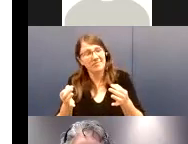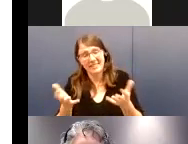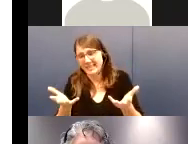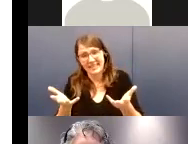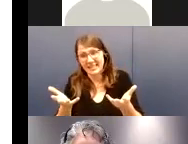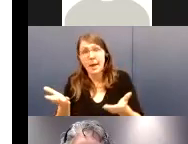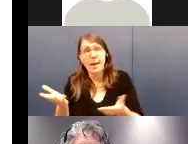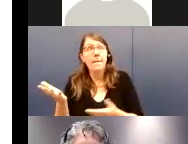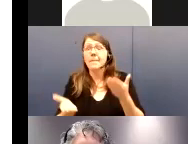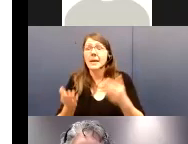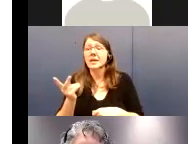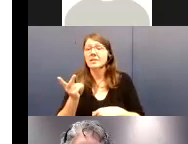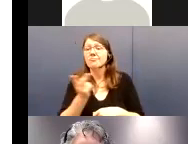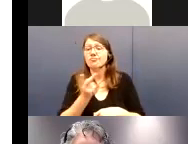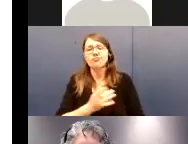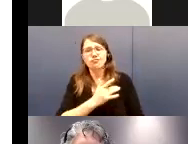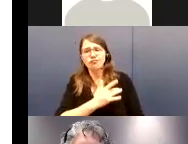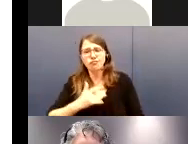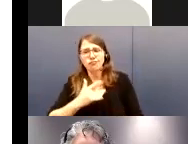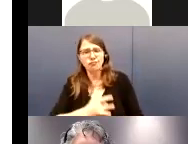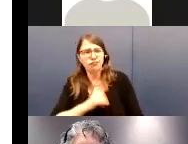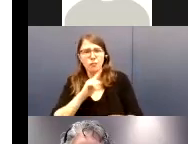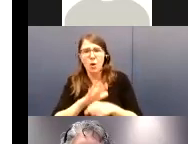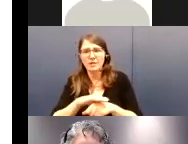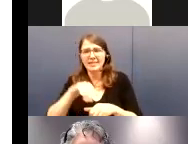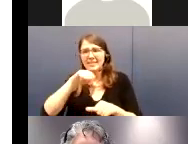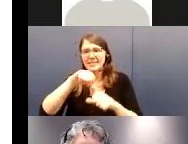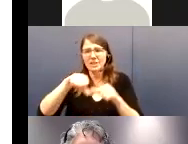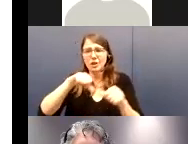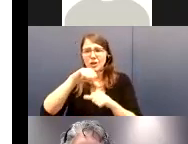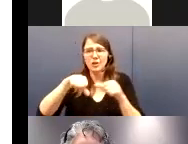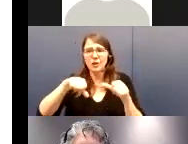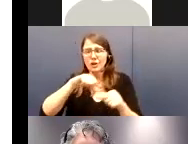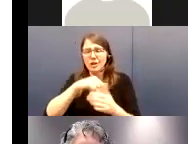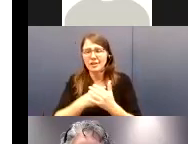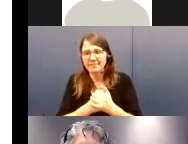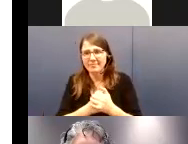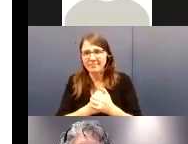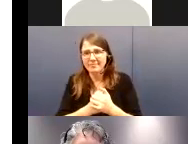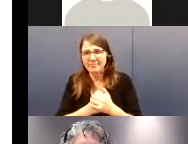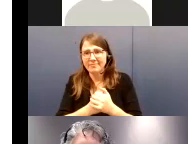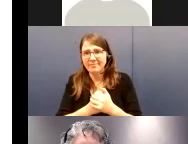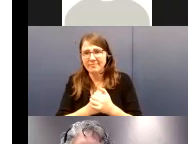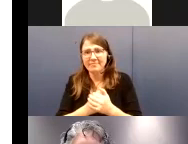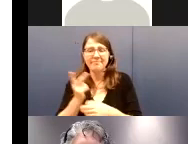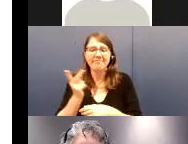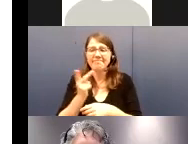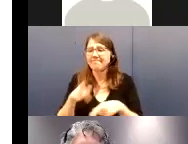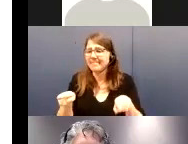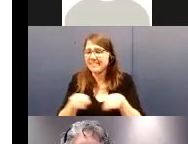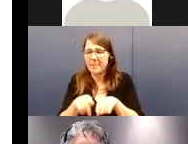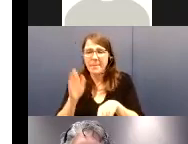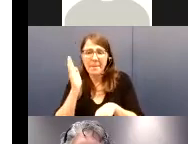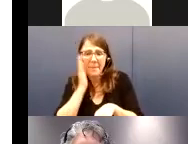promise to their spouse, right? What happens when that spouse is no longer present? They've been sharing the same bed. They've been sitting watching